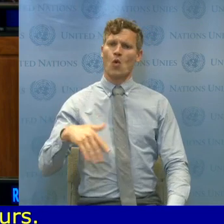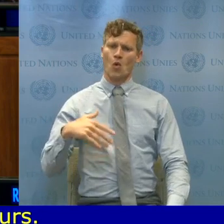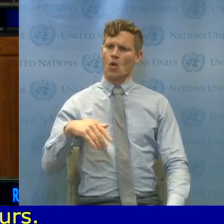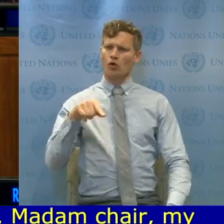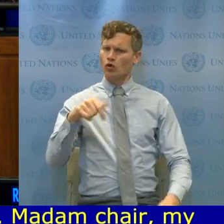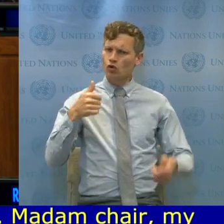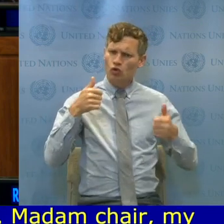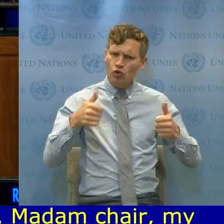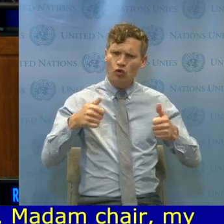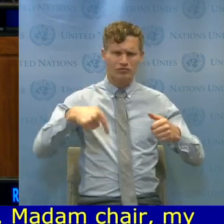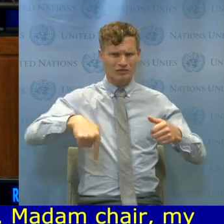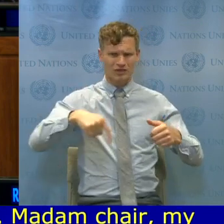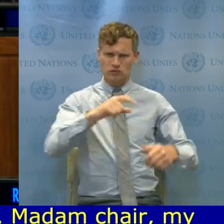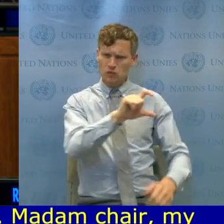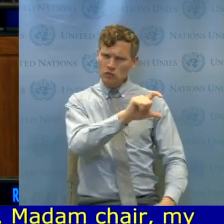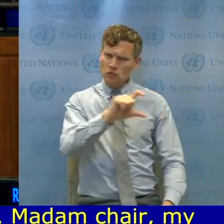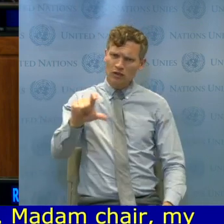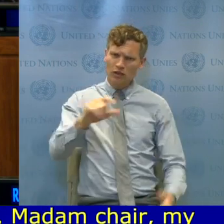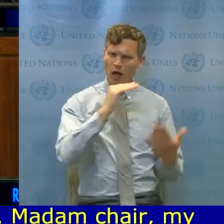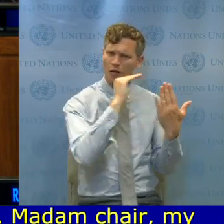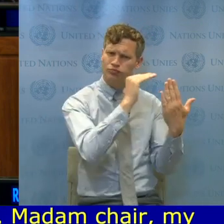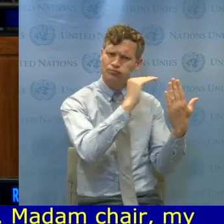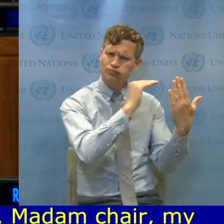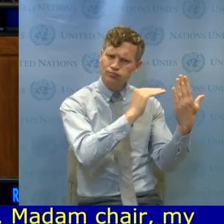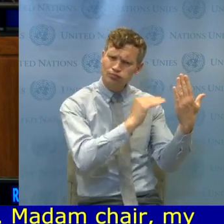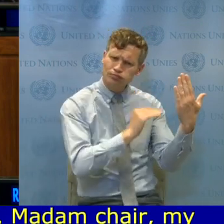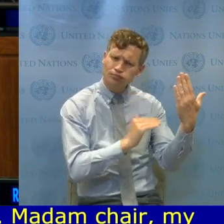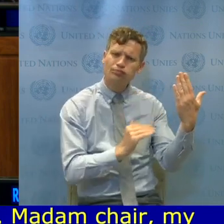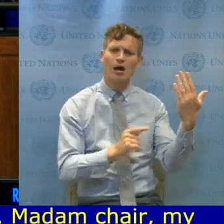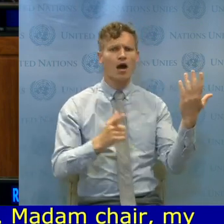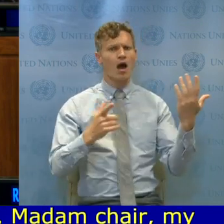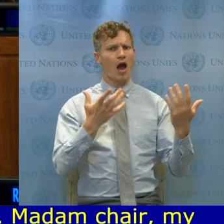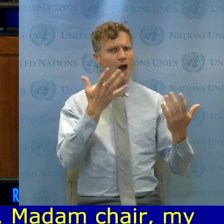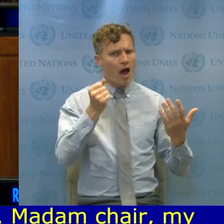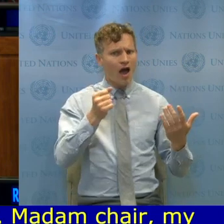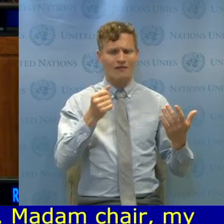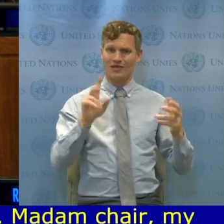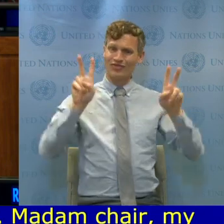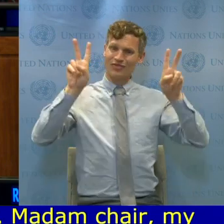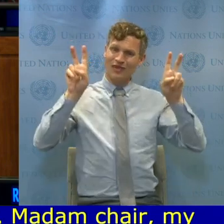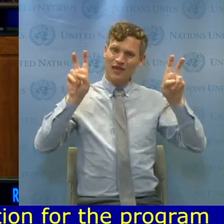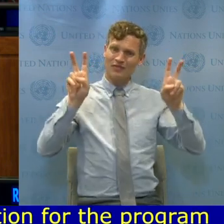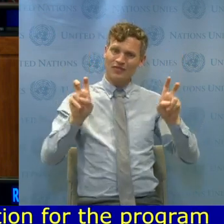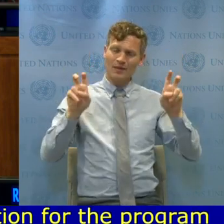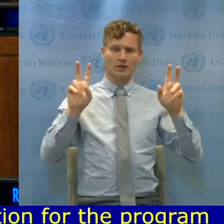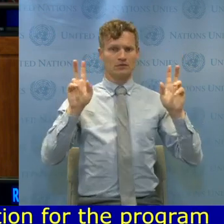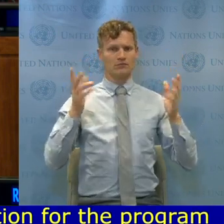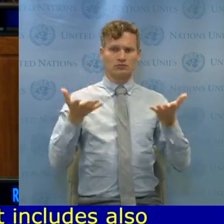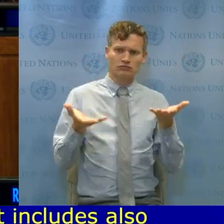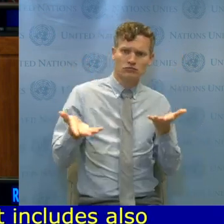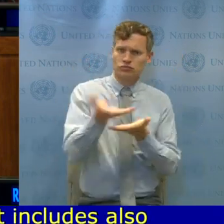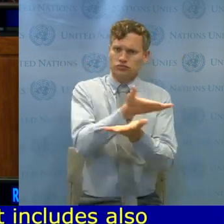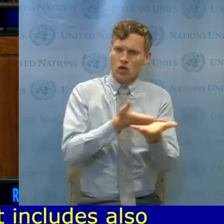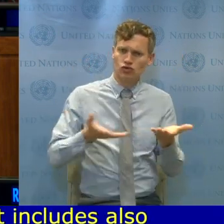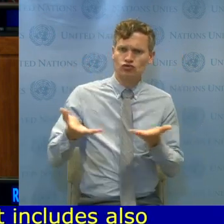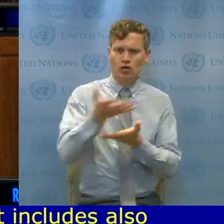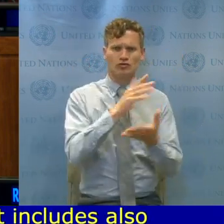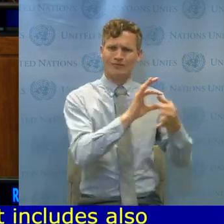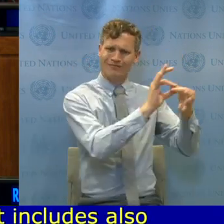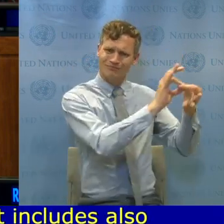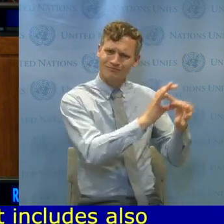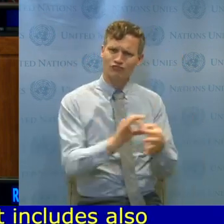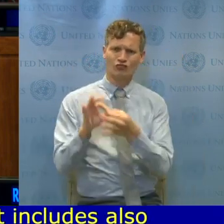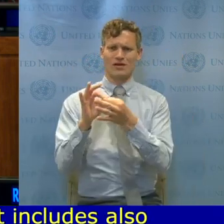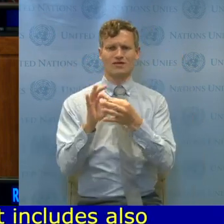also thematic roundtables which cover important issues related to the implementation of the Convention. We welcome